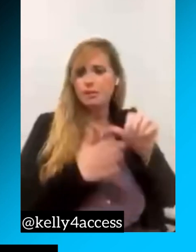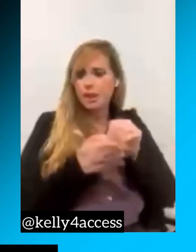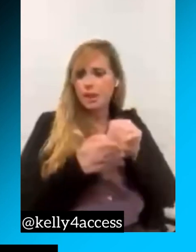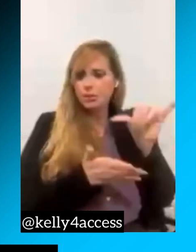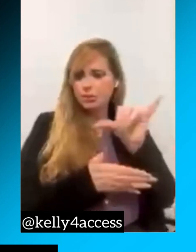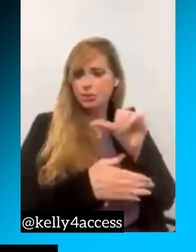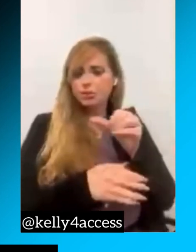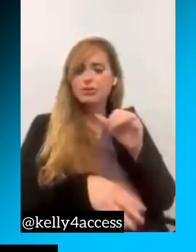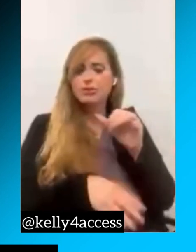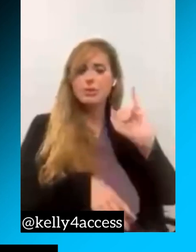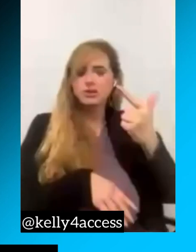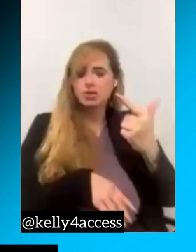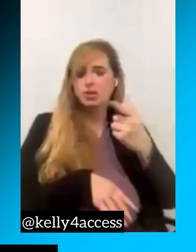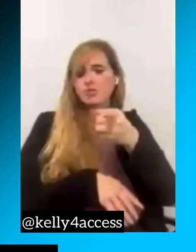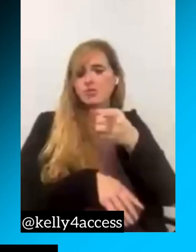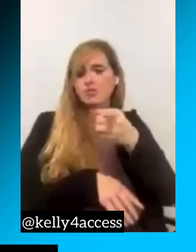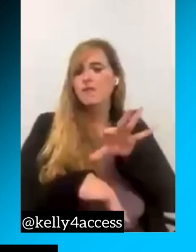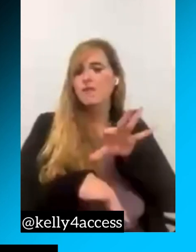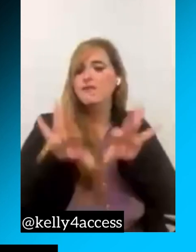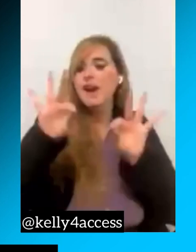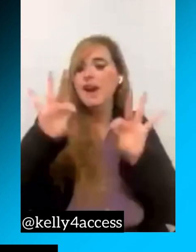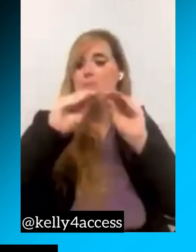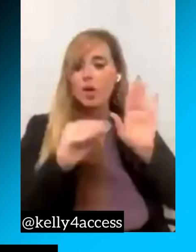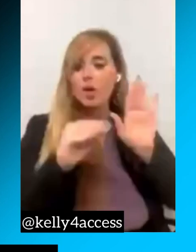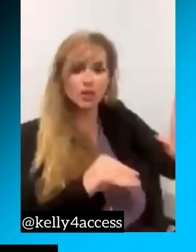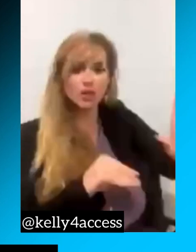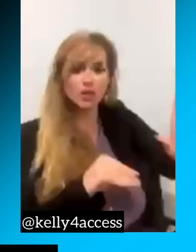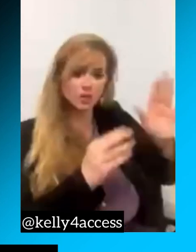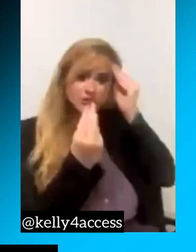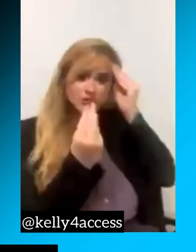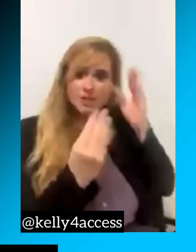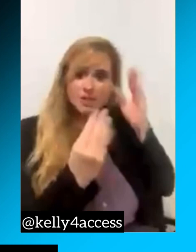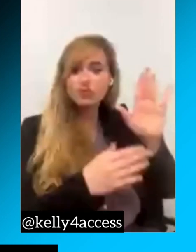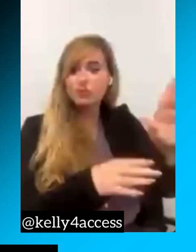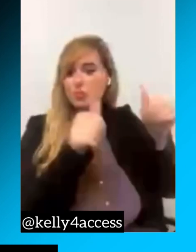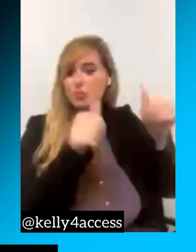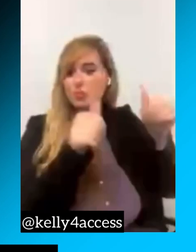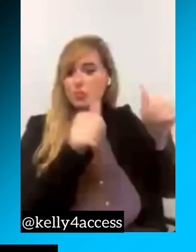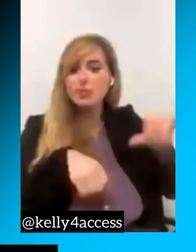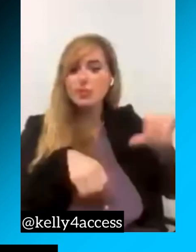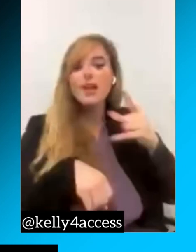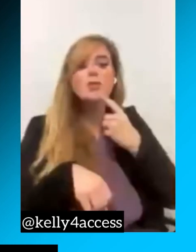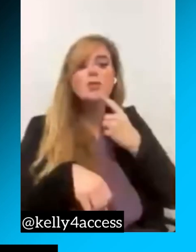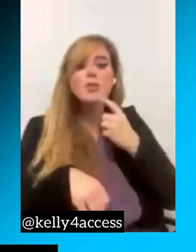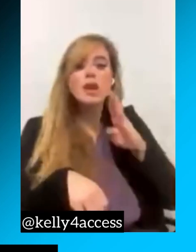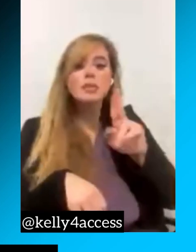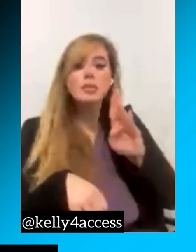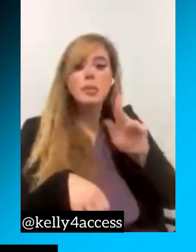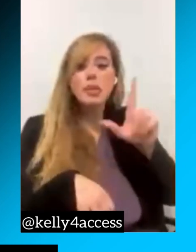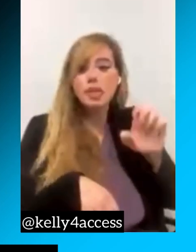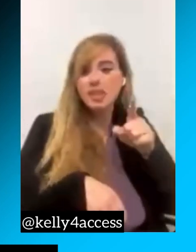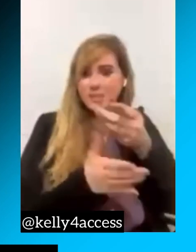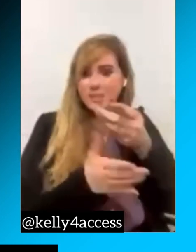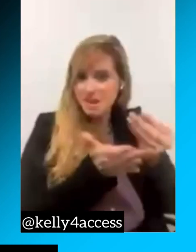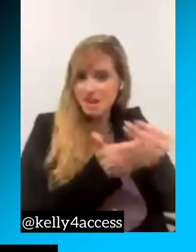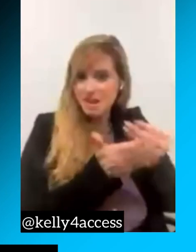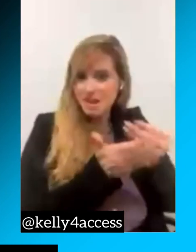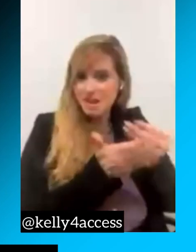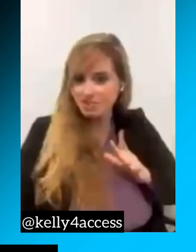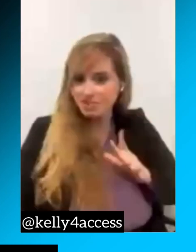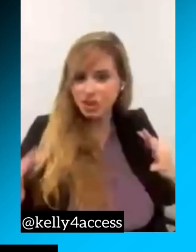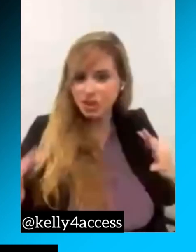you can find additional things that Manu has, such as their Redbubble, where you can get amazing, cool shirts like